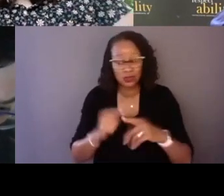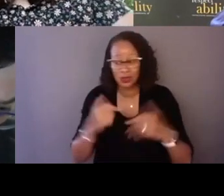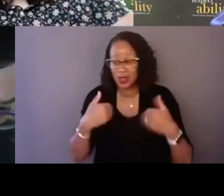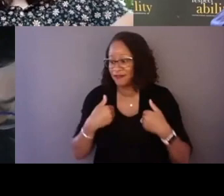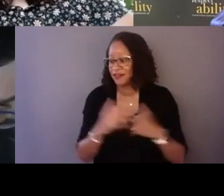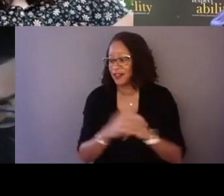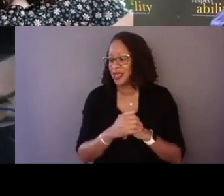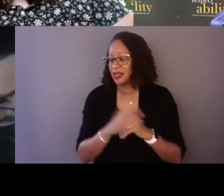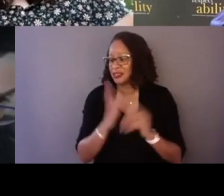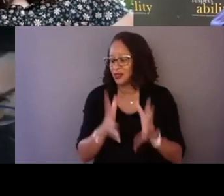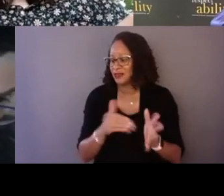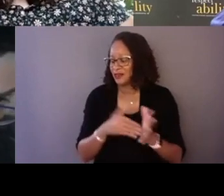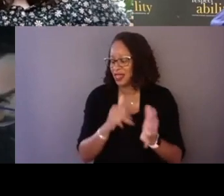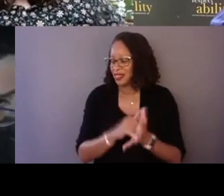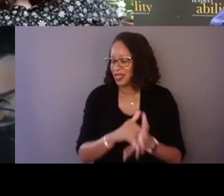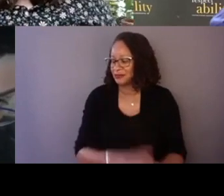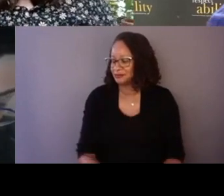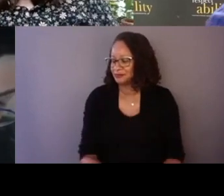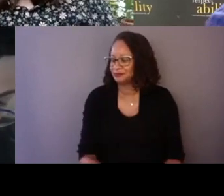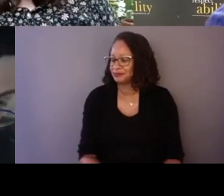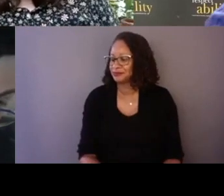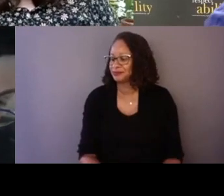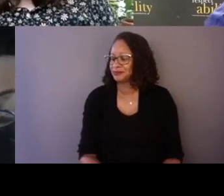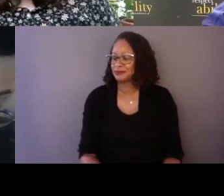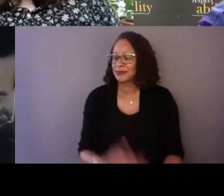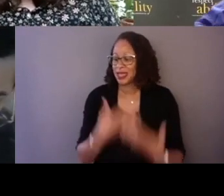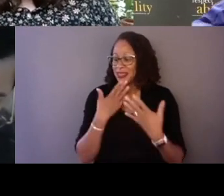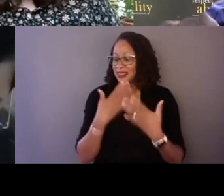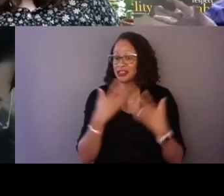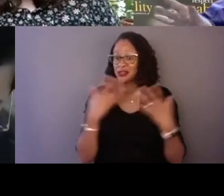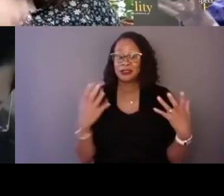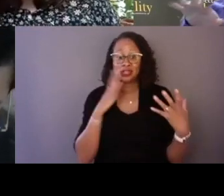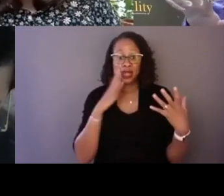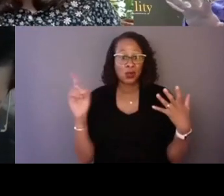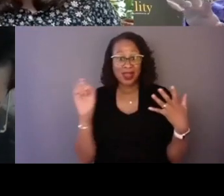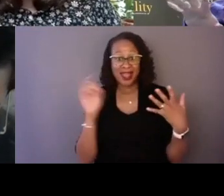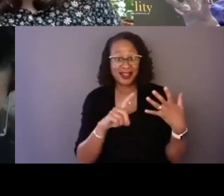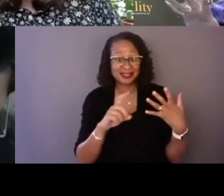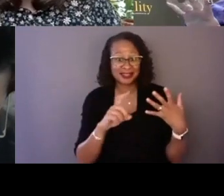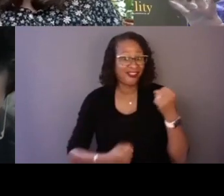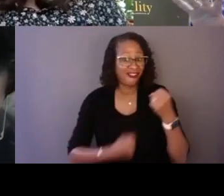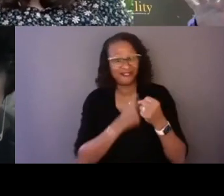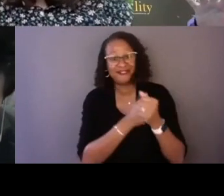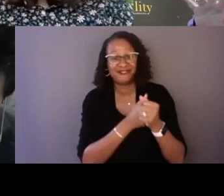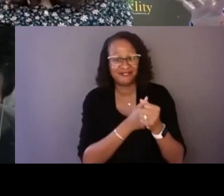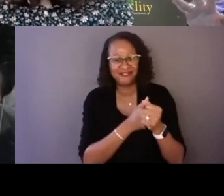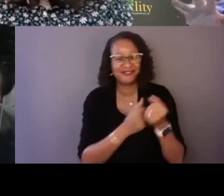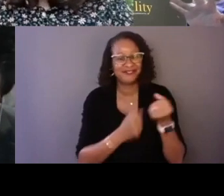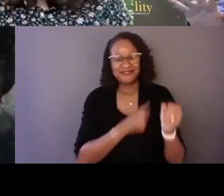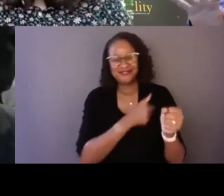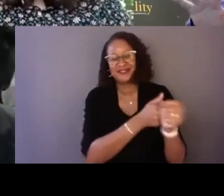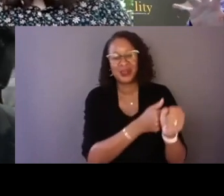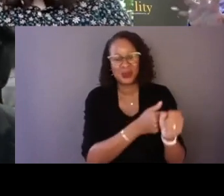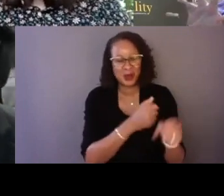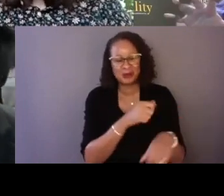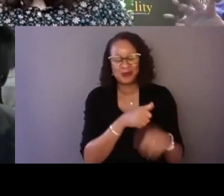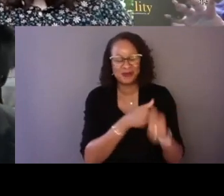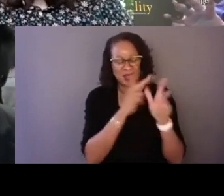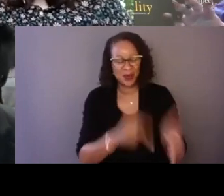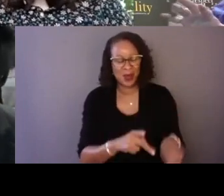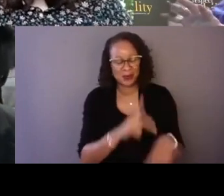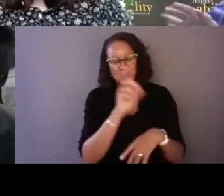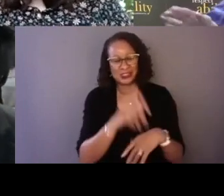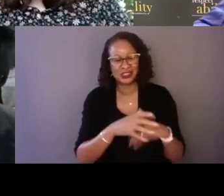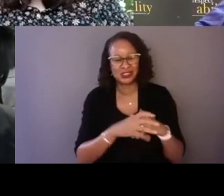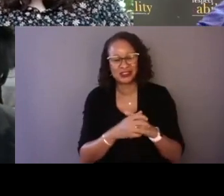So I'll leave it at that. Thanks so much. Although I am going to ask you a follow-up right now. It's the flip of the follow-up